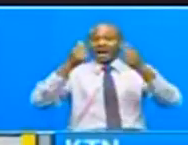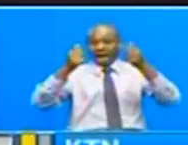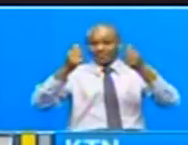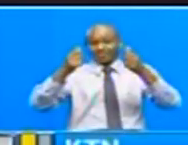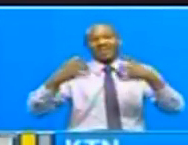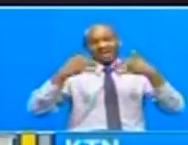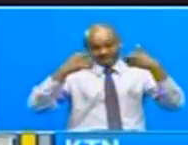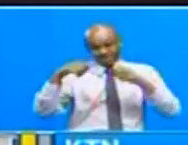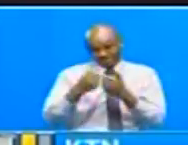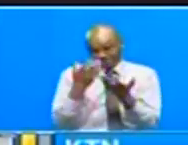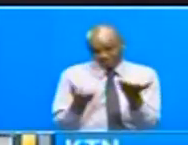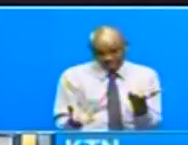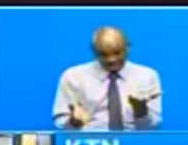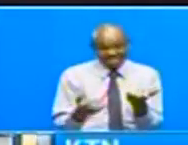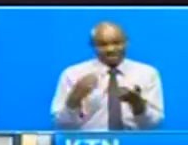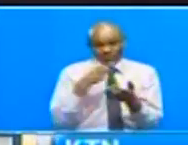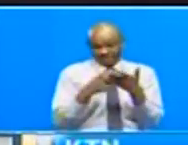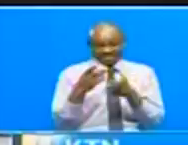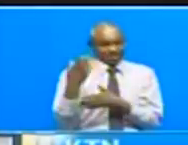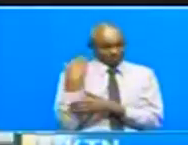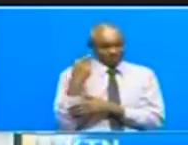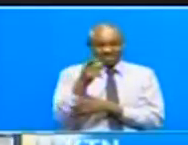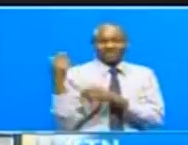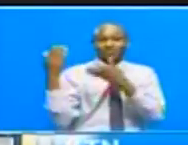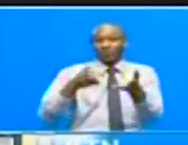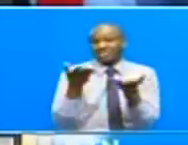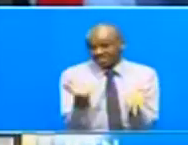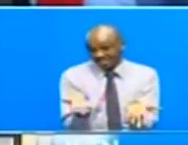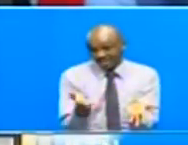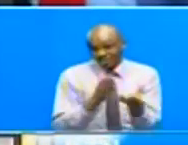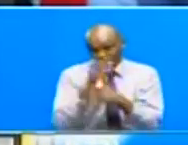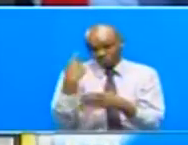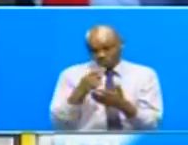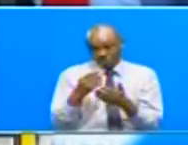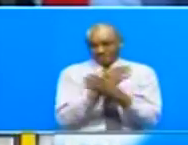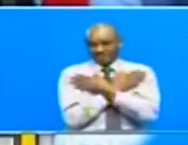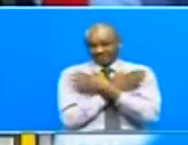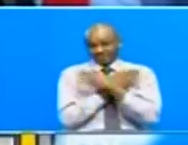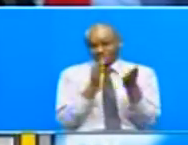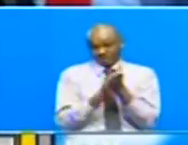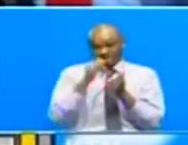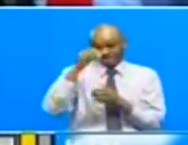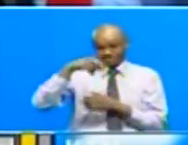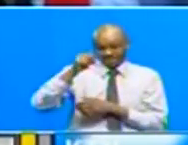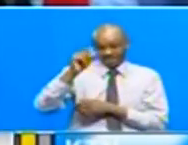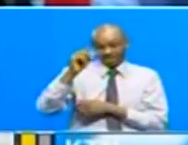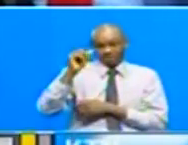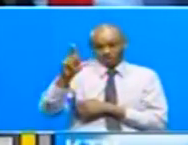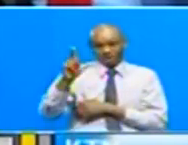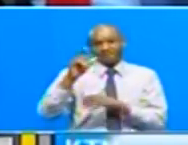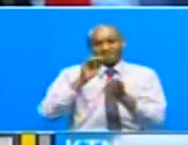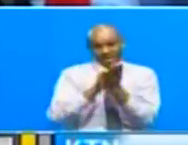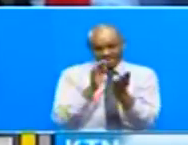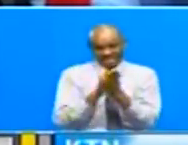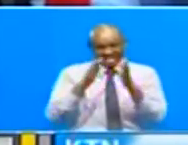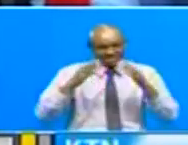that the side won a couple of weeks ago. The trophy was brought into the country courtesy of a partnership with the Imperial Bank.